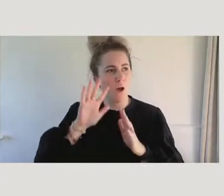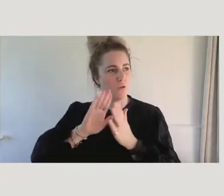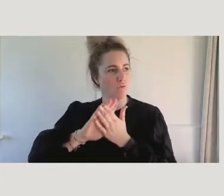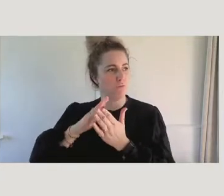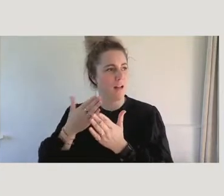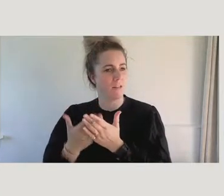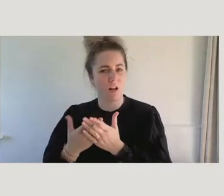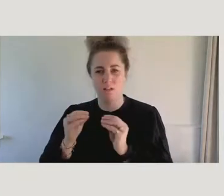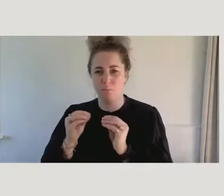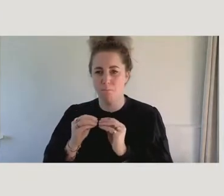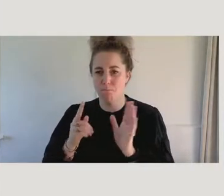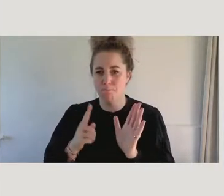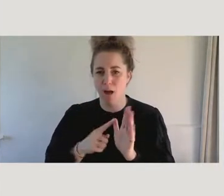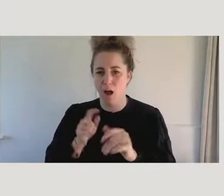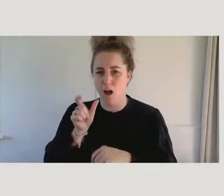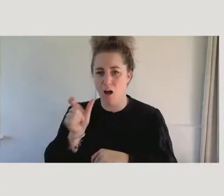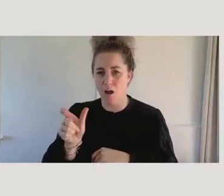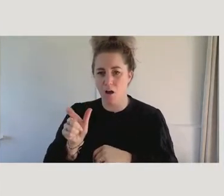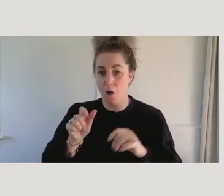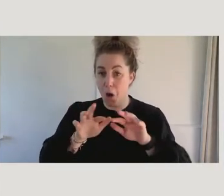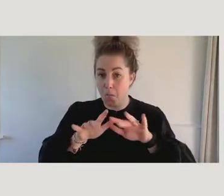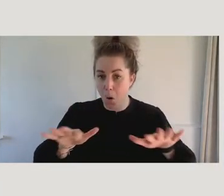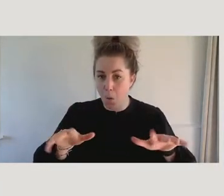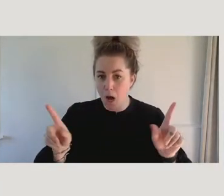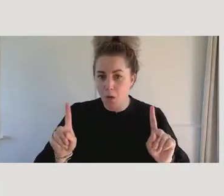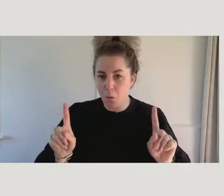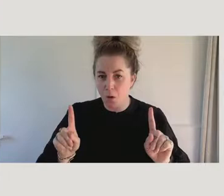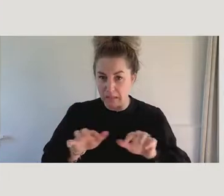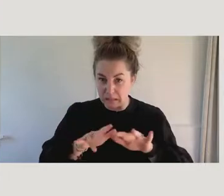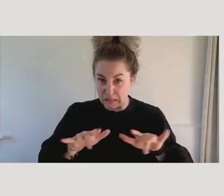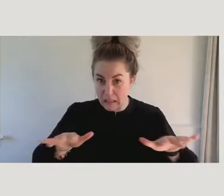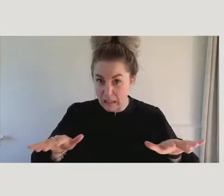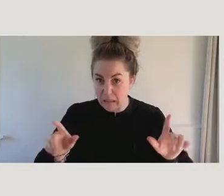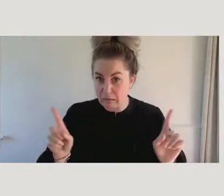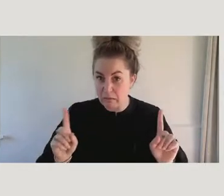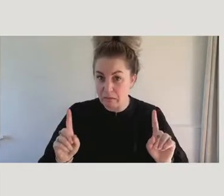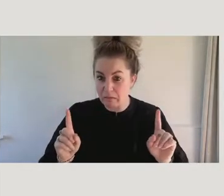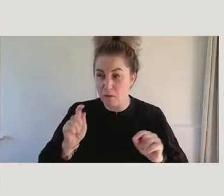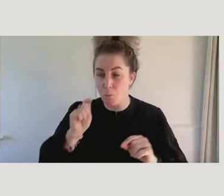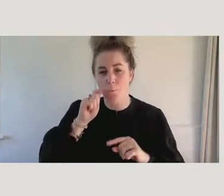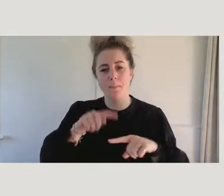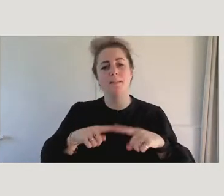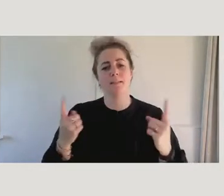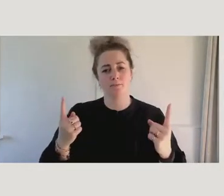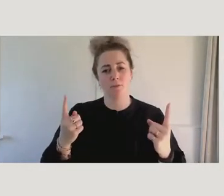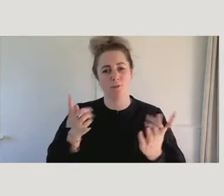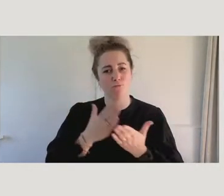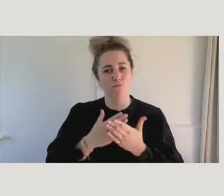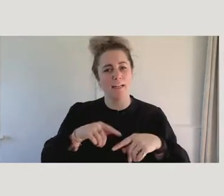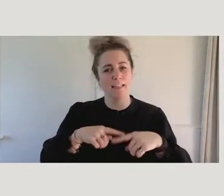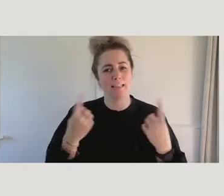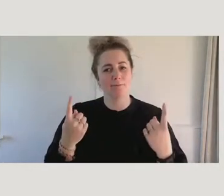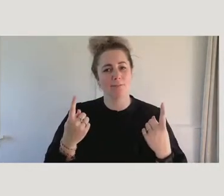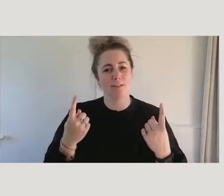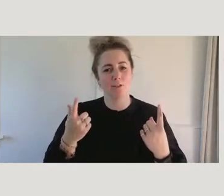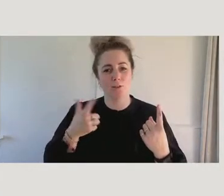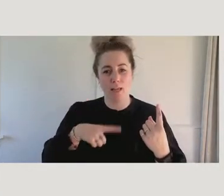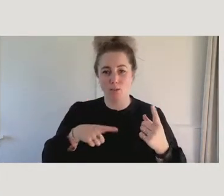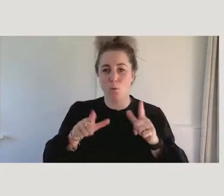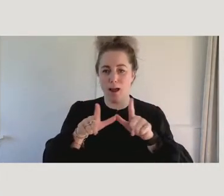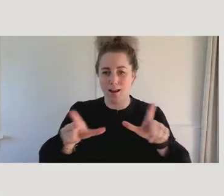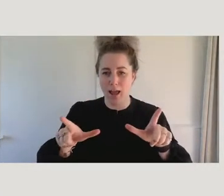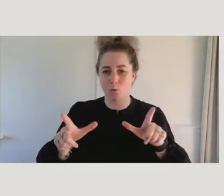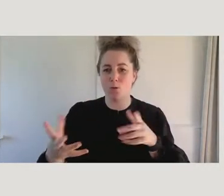and then what would minor be it's like C it'll be really different wouldn't it so this is what languages